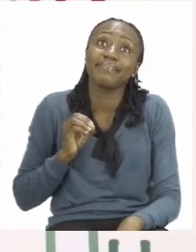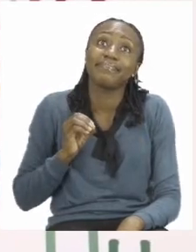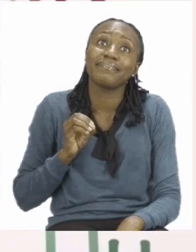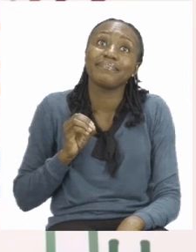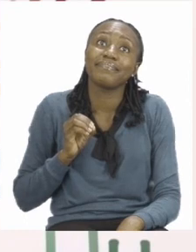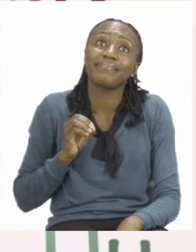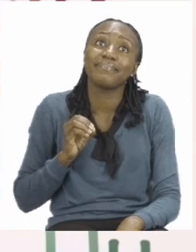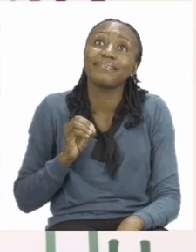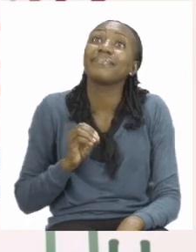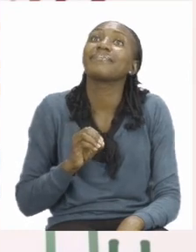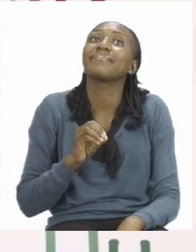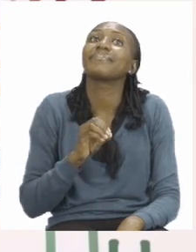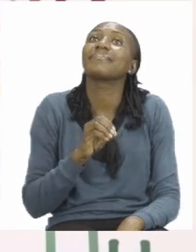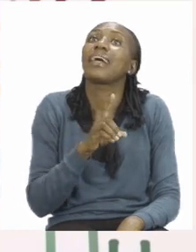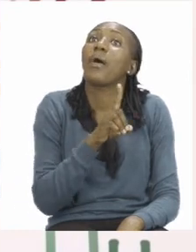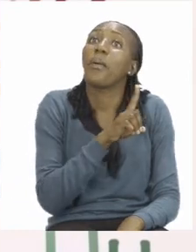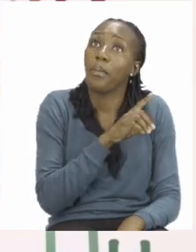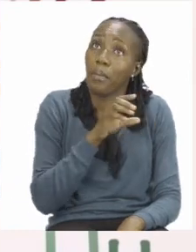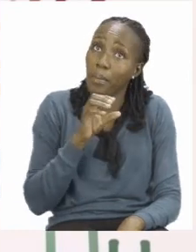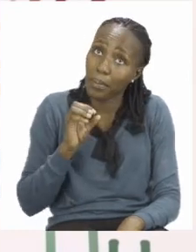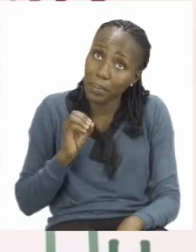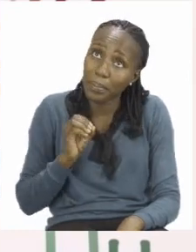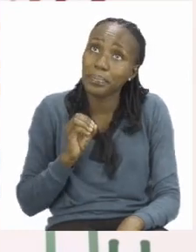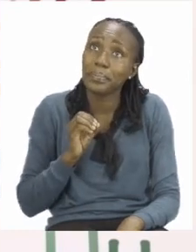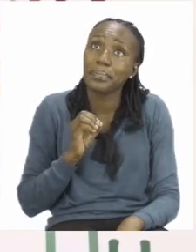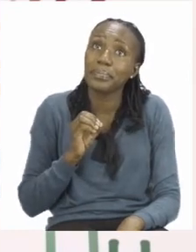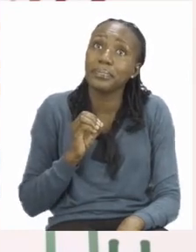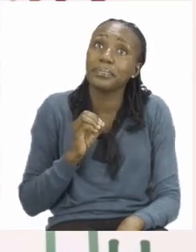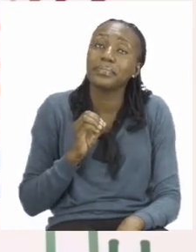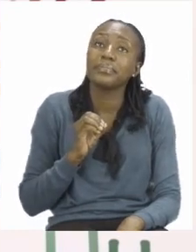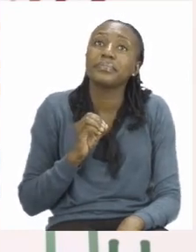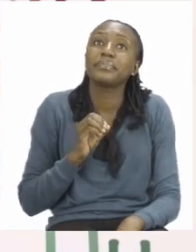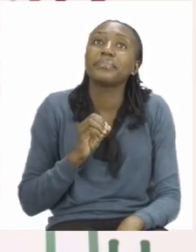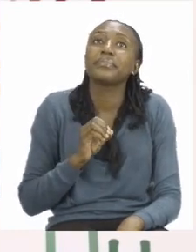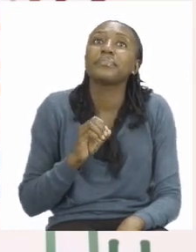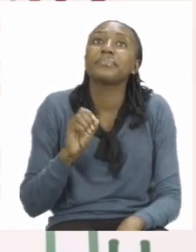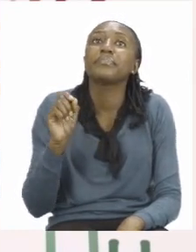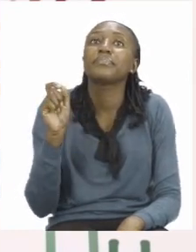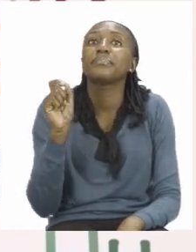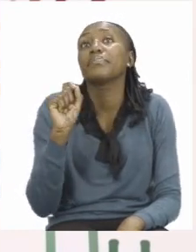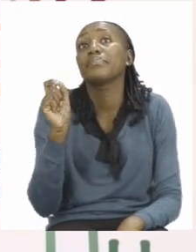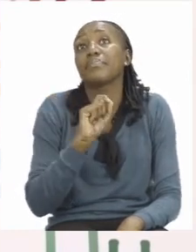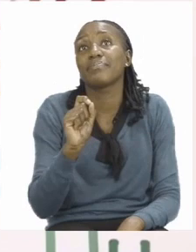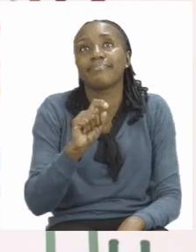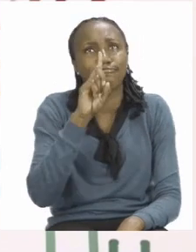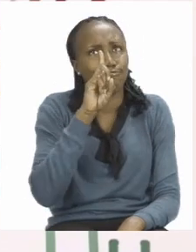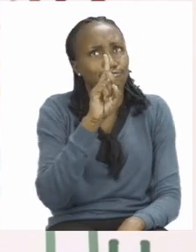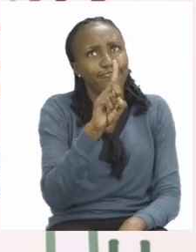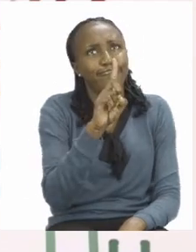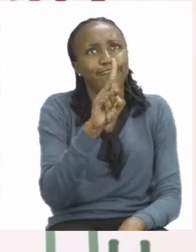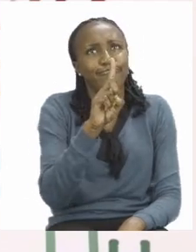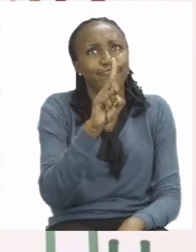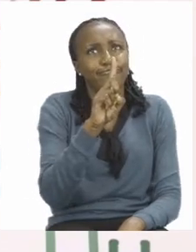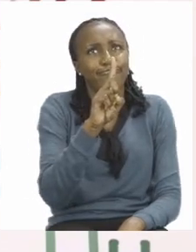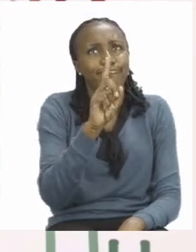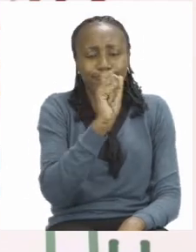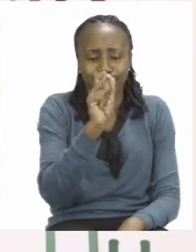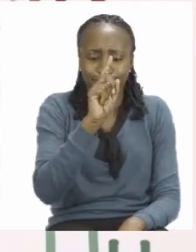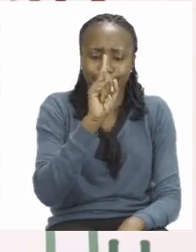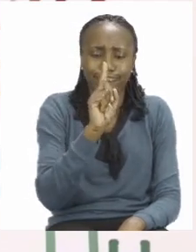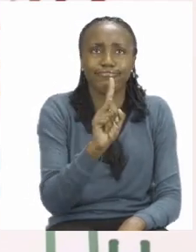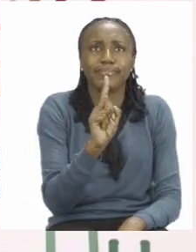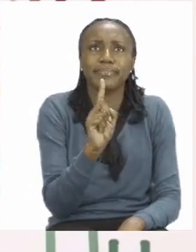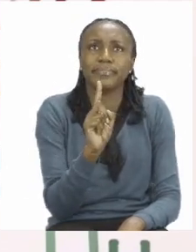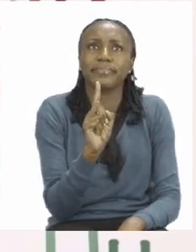They are 10. So because they are 10, we're not going to write the number 10 like that.